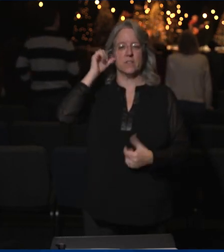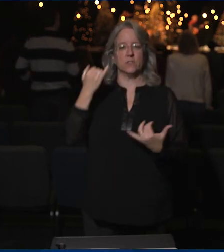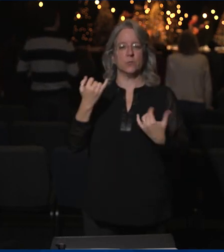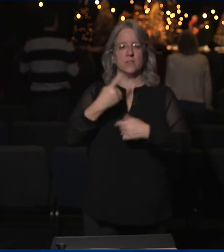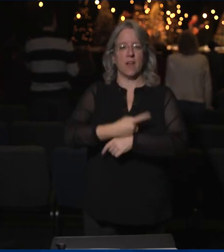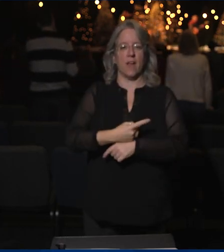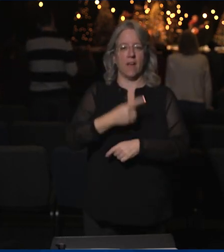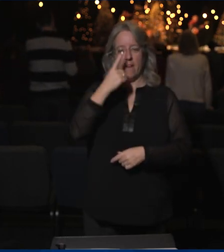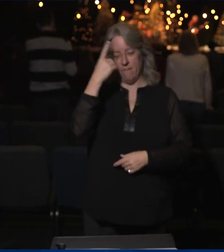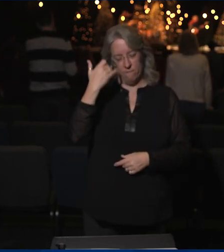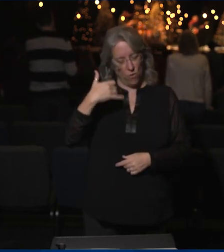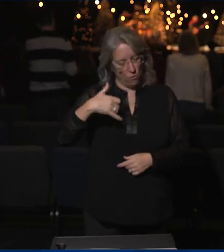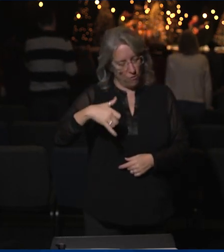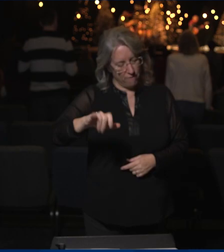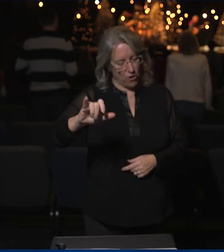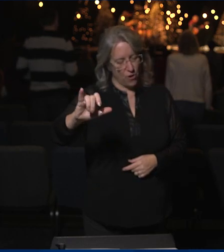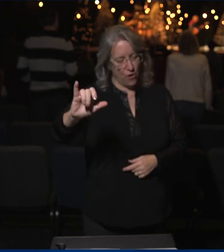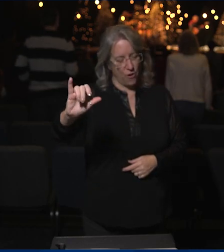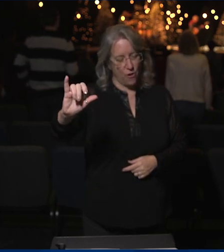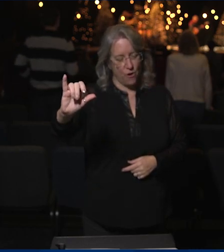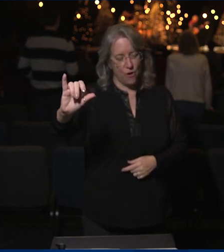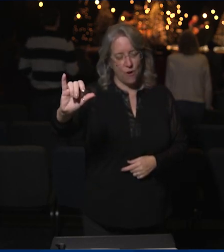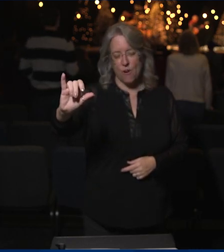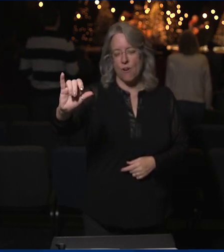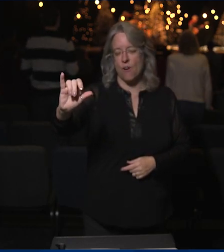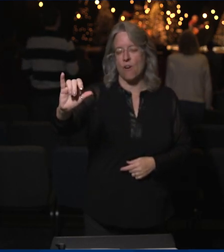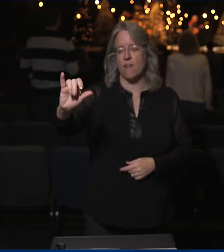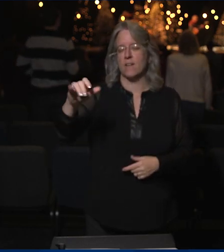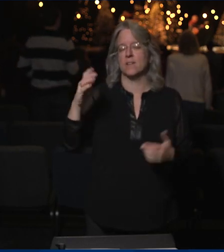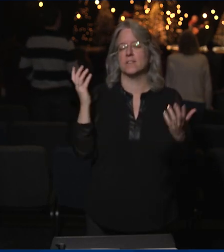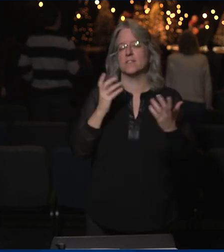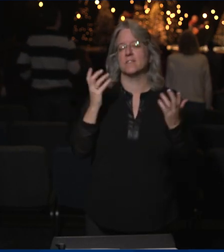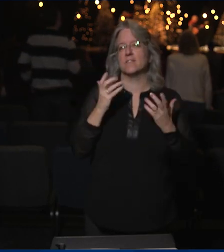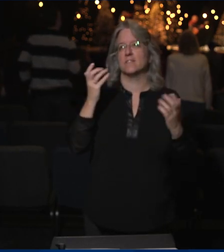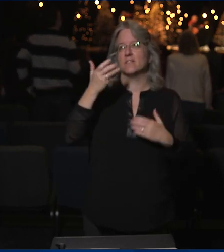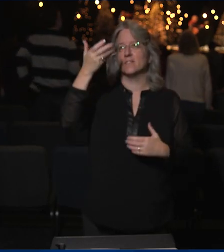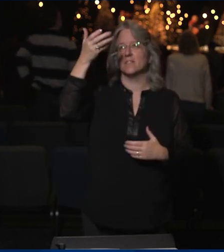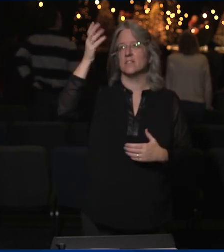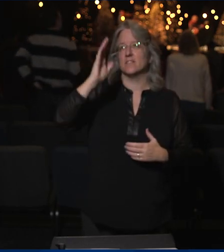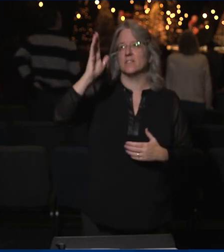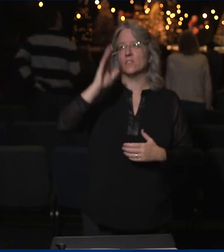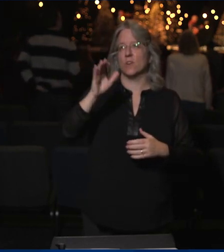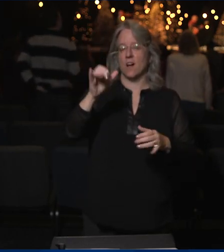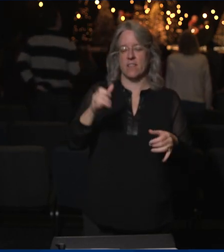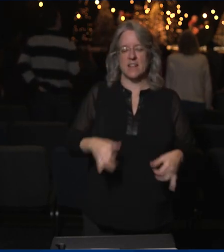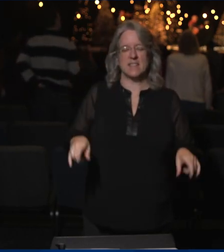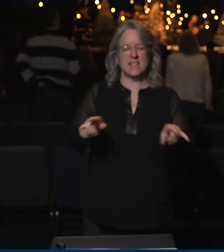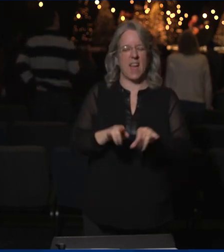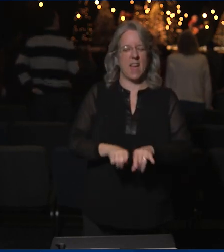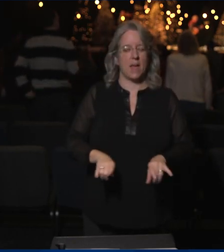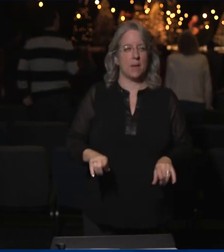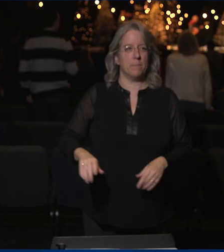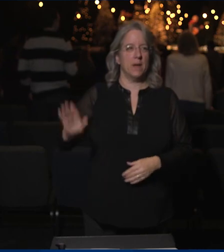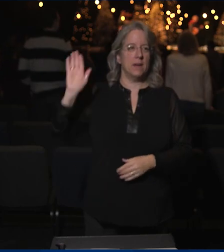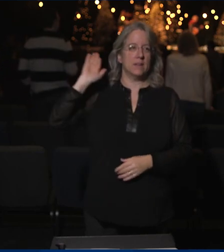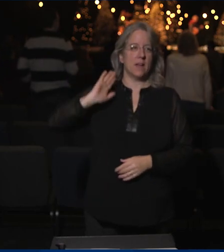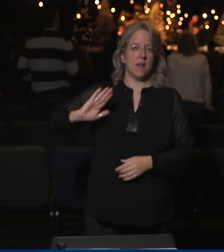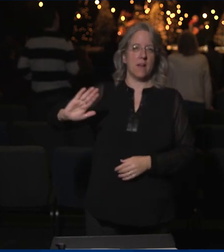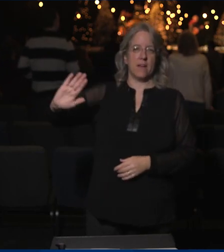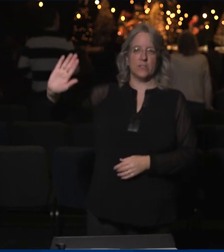yesterday, today, forever. Oh, God, you never change. You are the